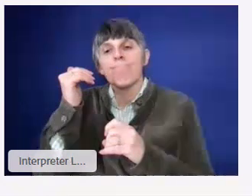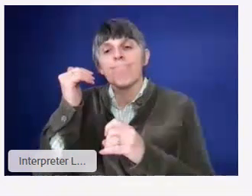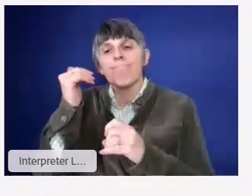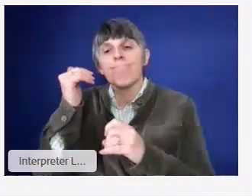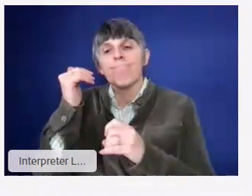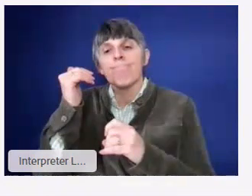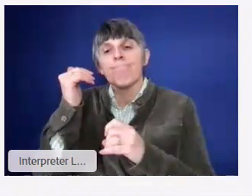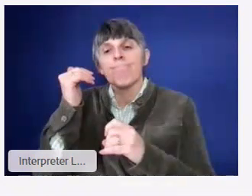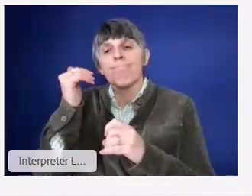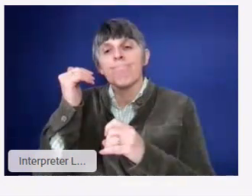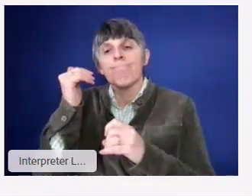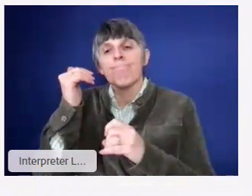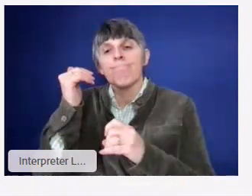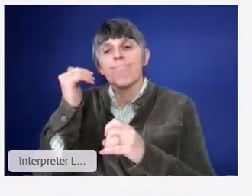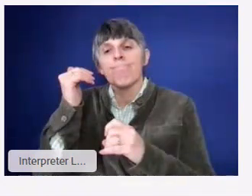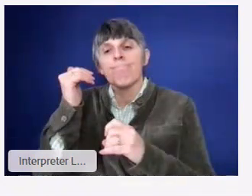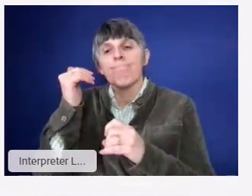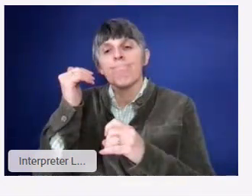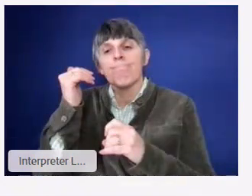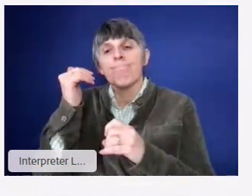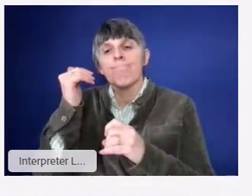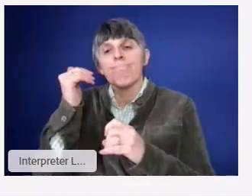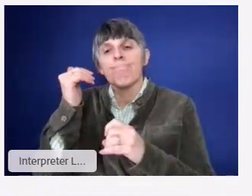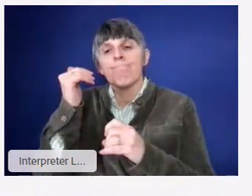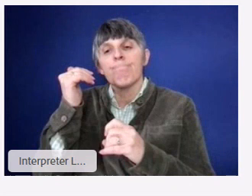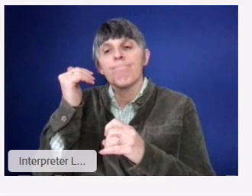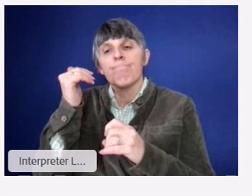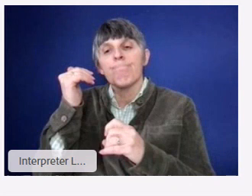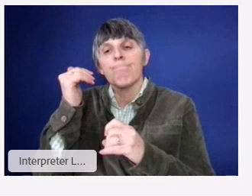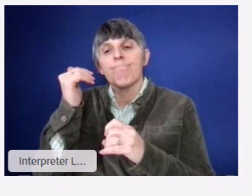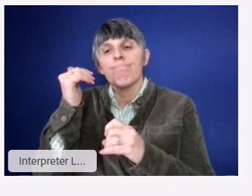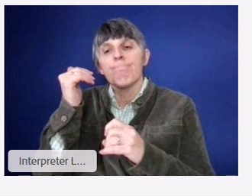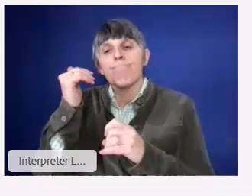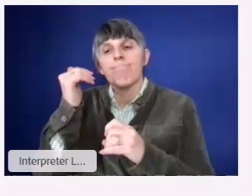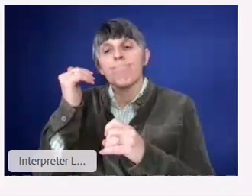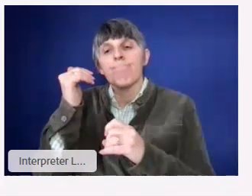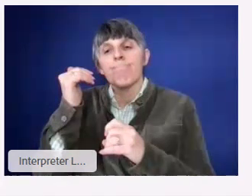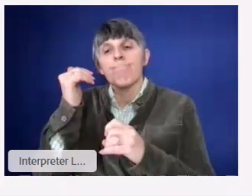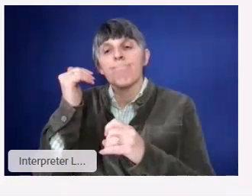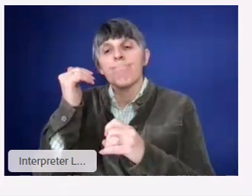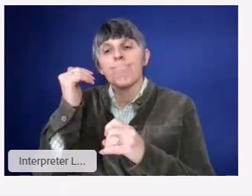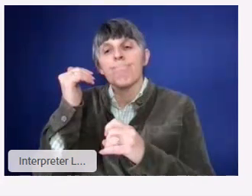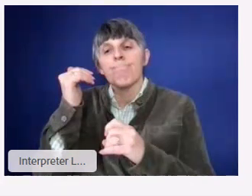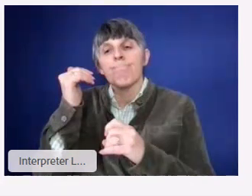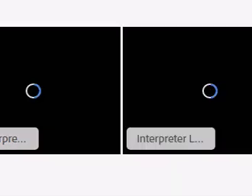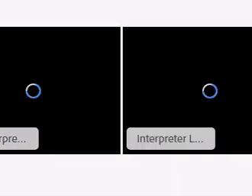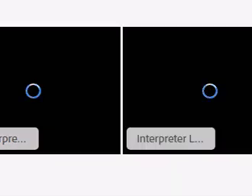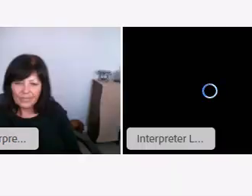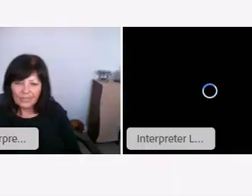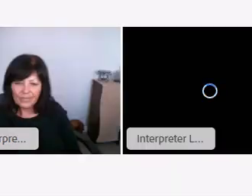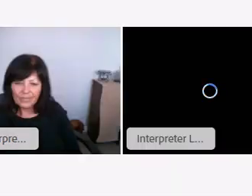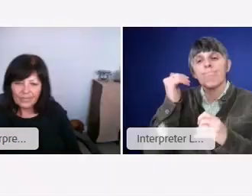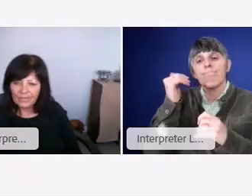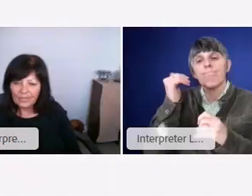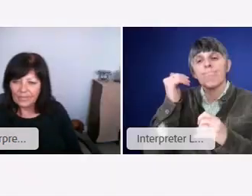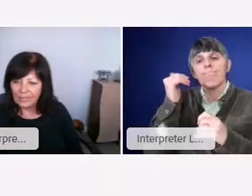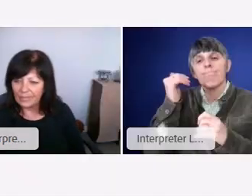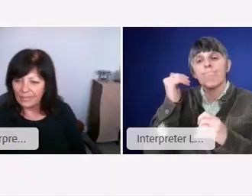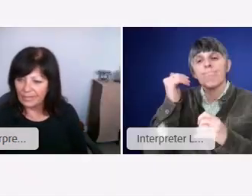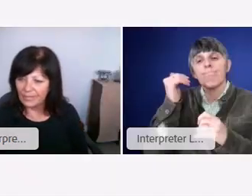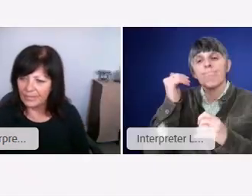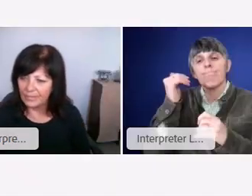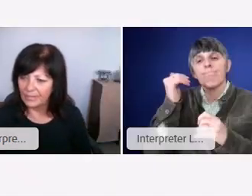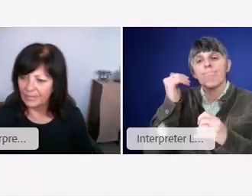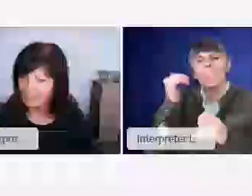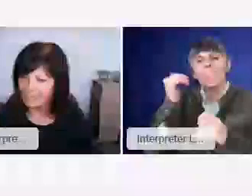essential services and quality of life destinations as well. So it was tied into the surrounding neighborhoods around the medical